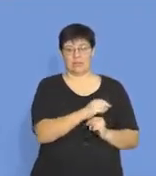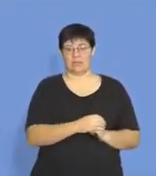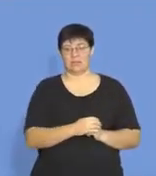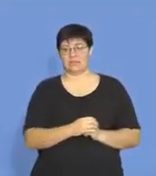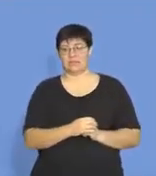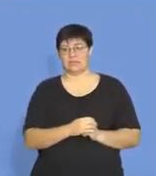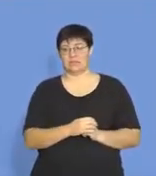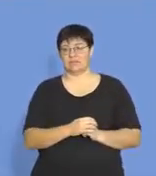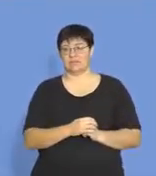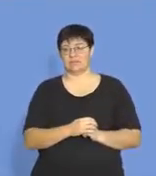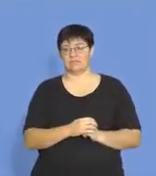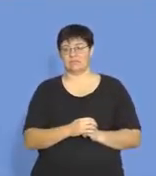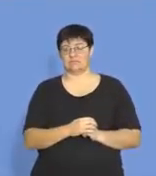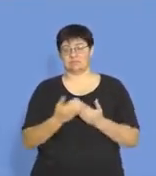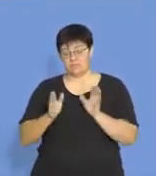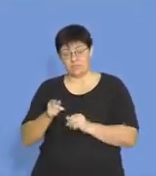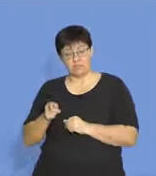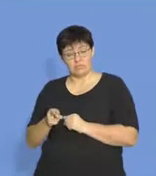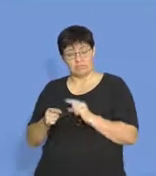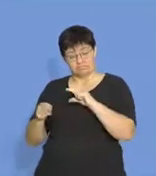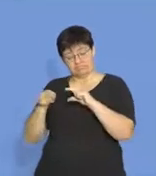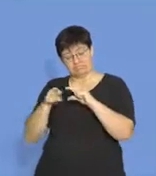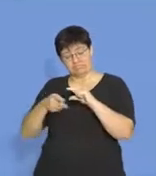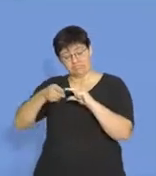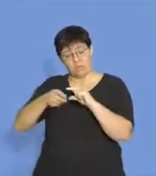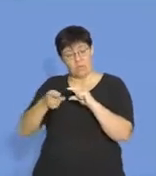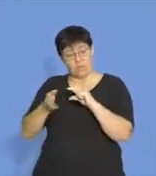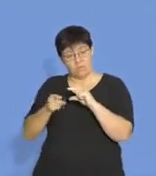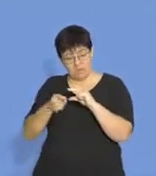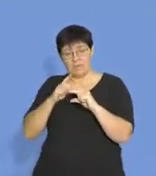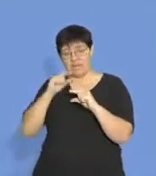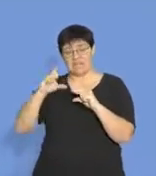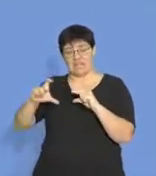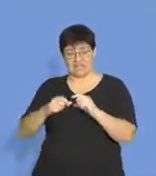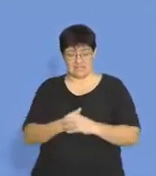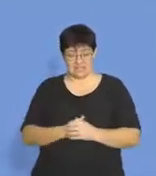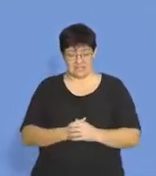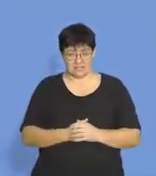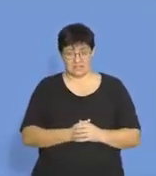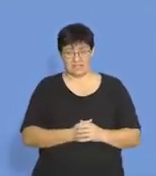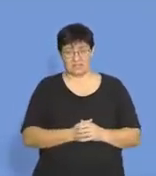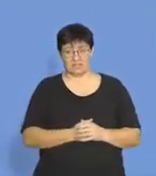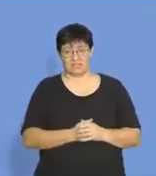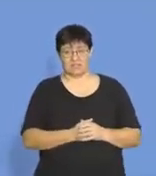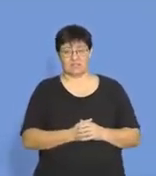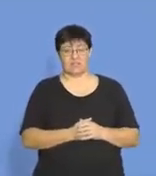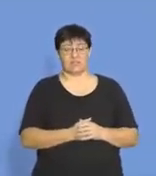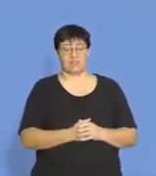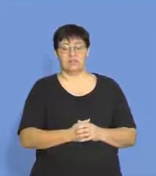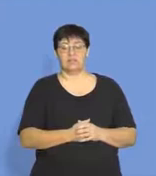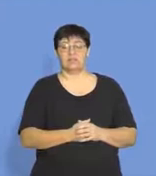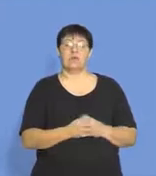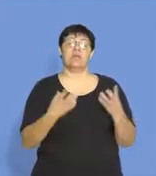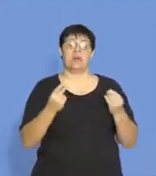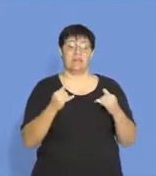number. Wherever the inequality is opening to is the big number. So if I wanted to show you this in terms